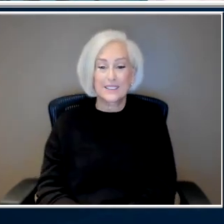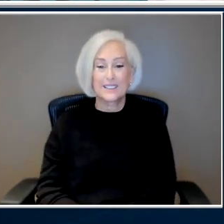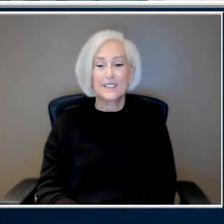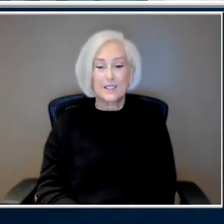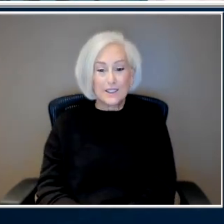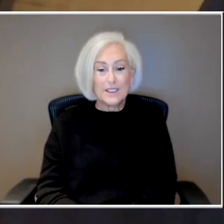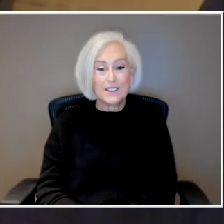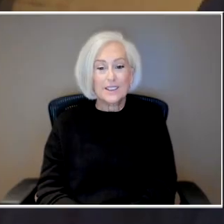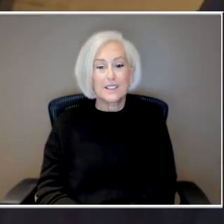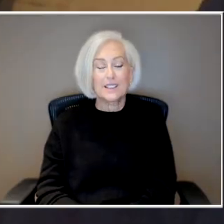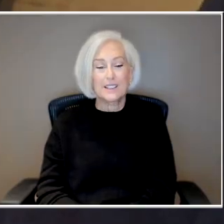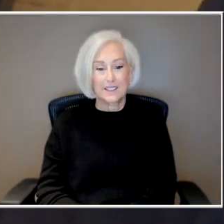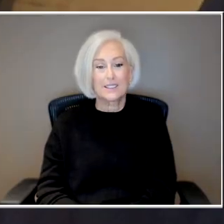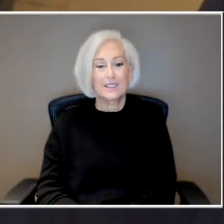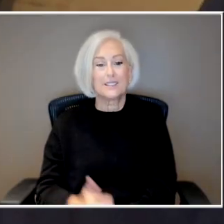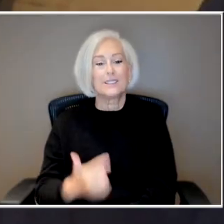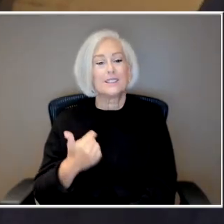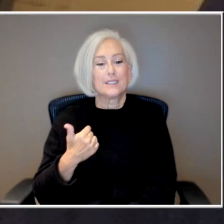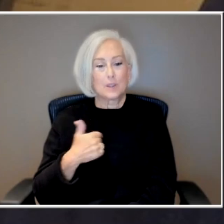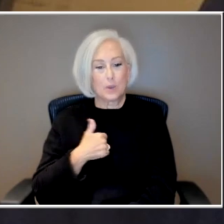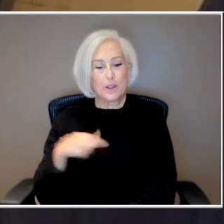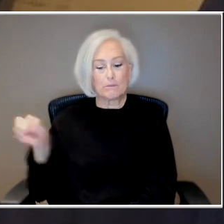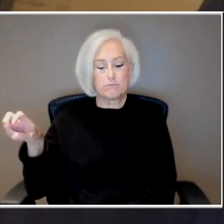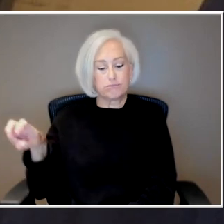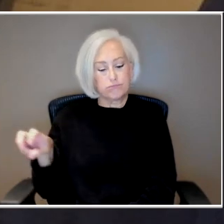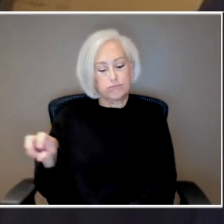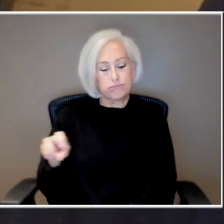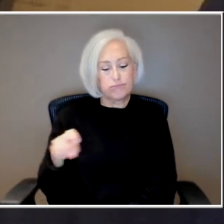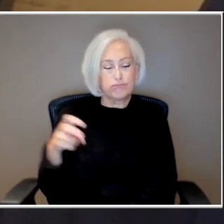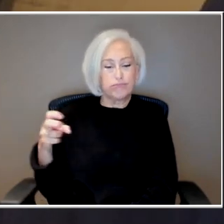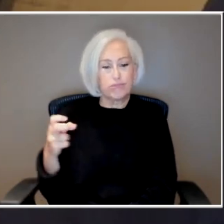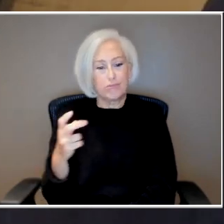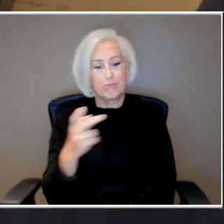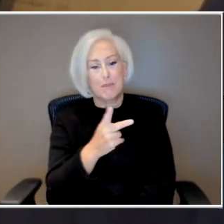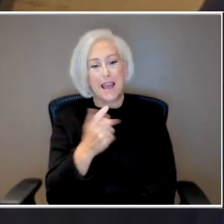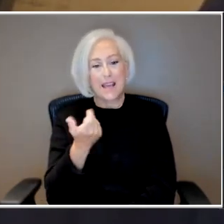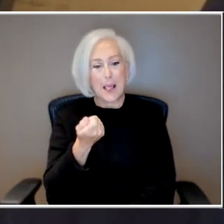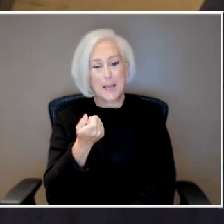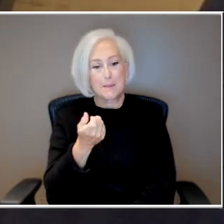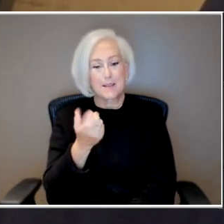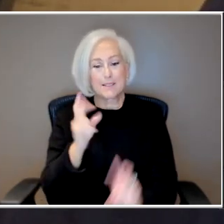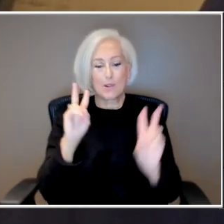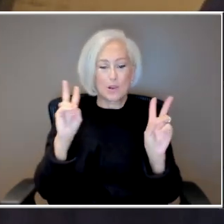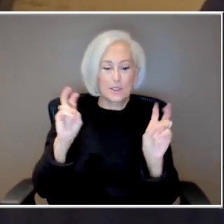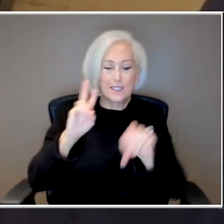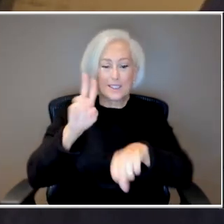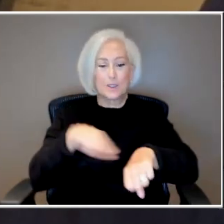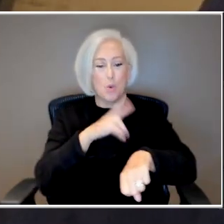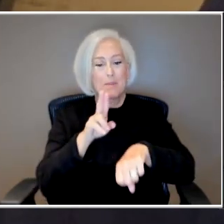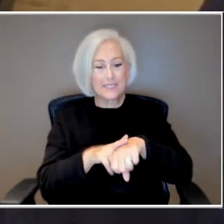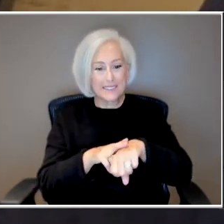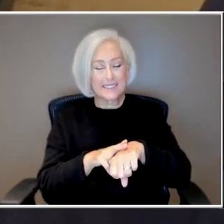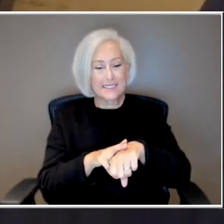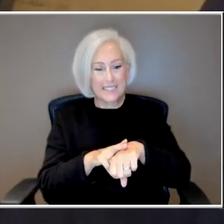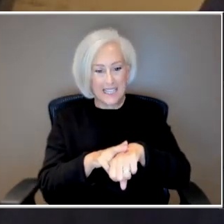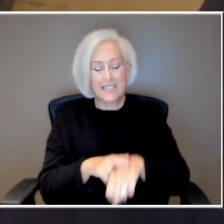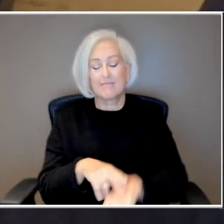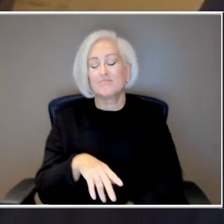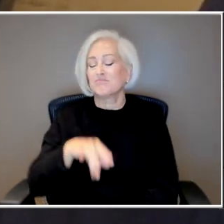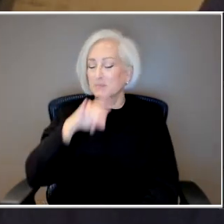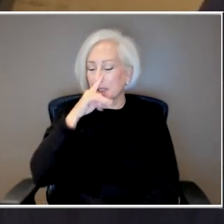You know, we've kind of transitioned back to a little bit more toward normalcy. I know we put the kids back in school